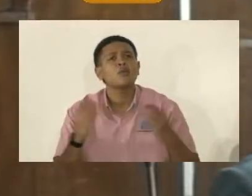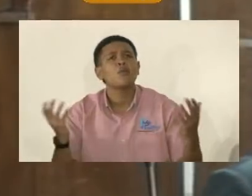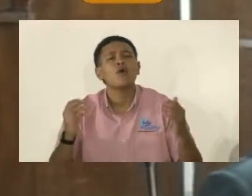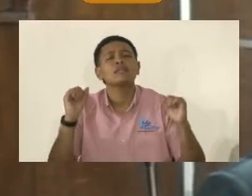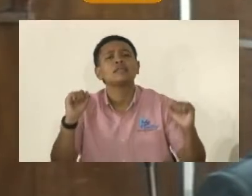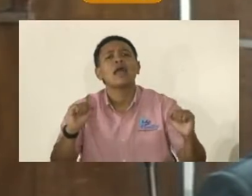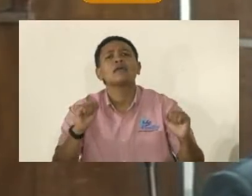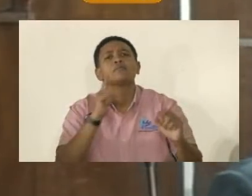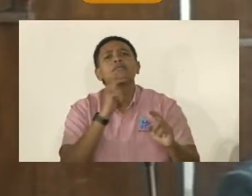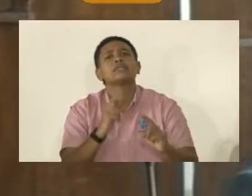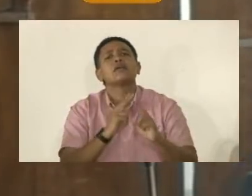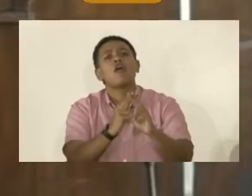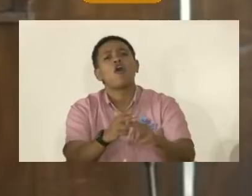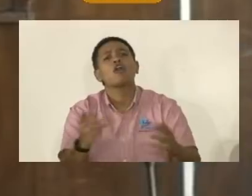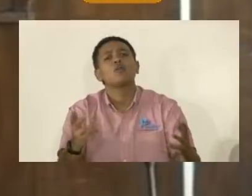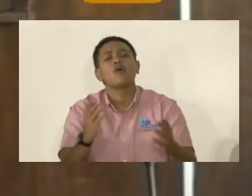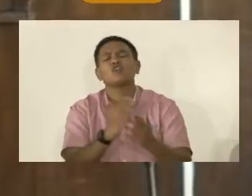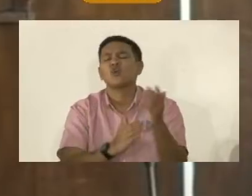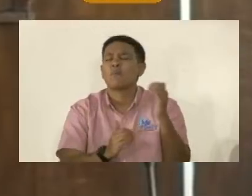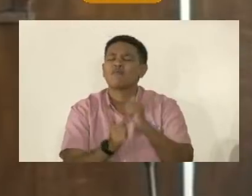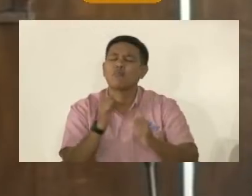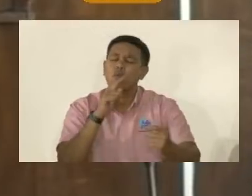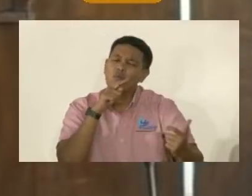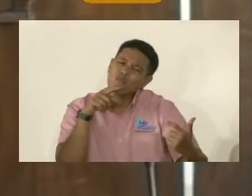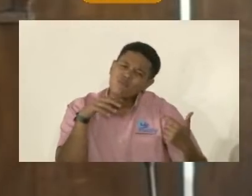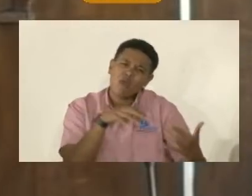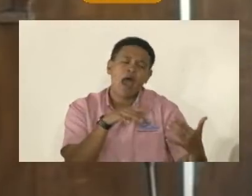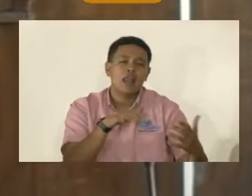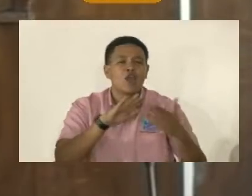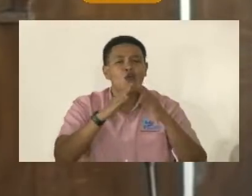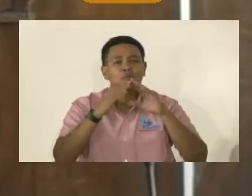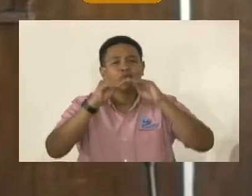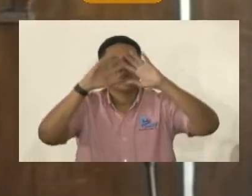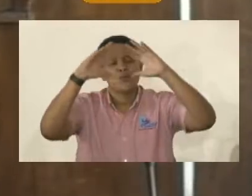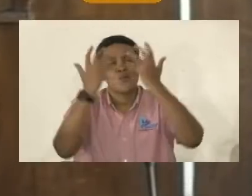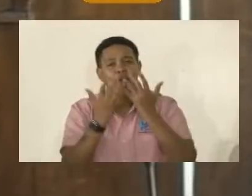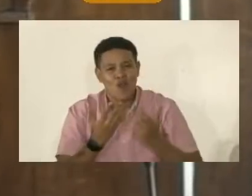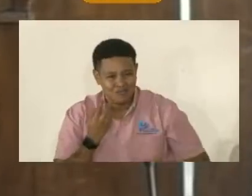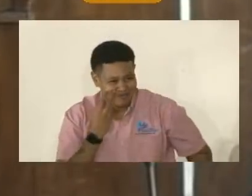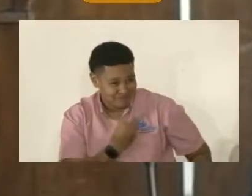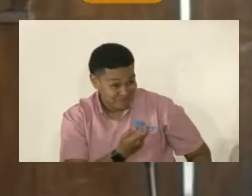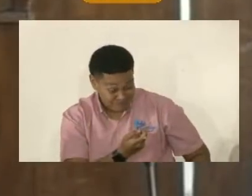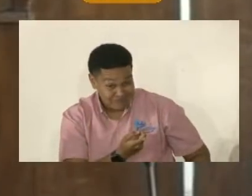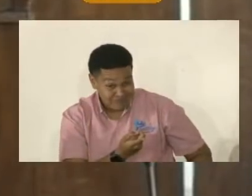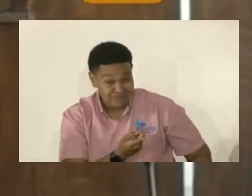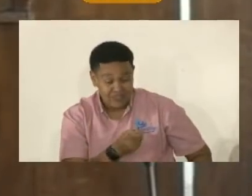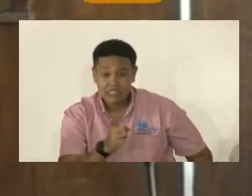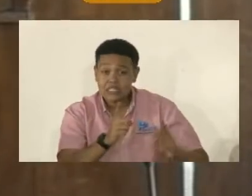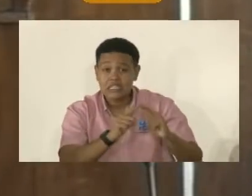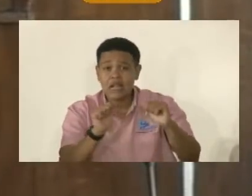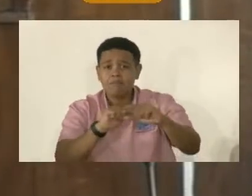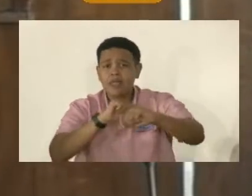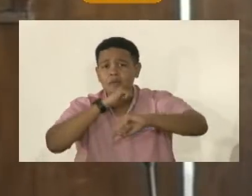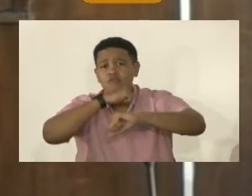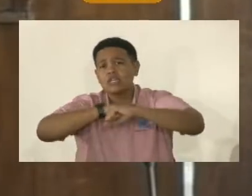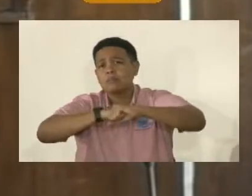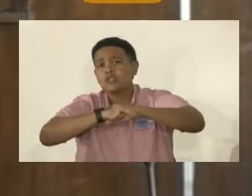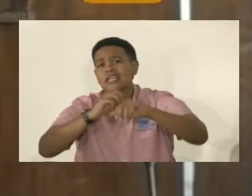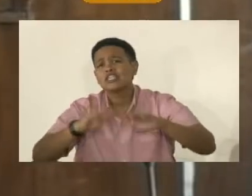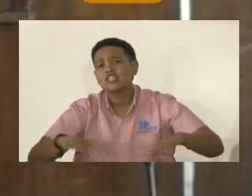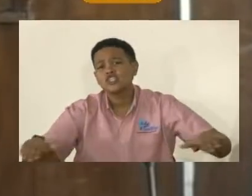be deemed some of the most violent communities in the world, and at the same time protecting these